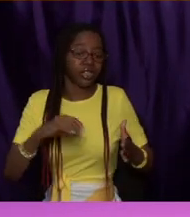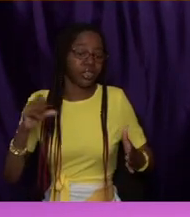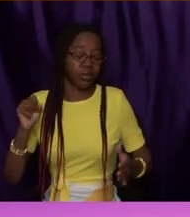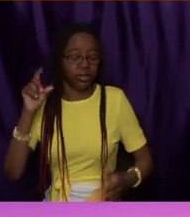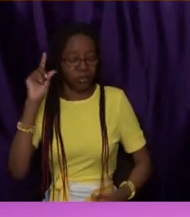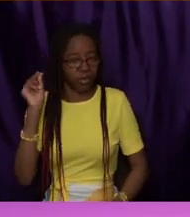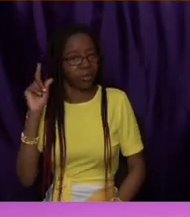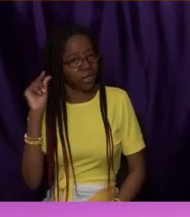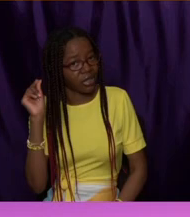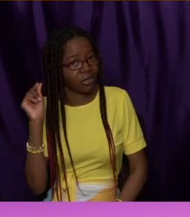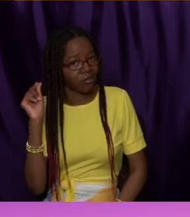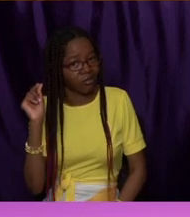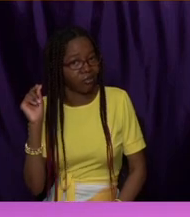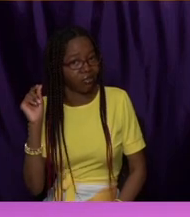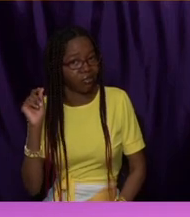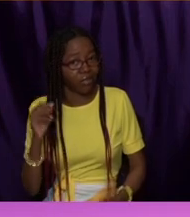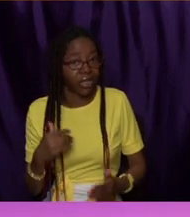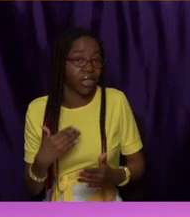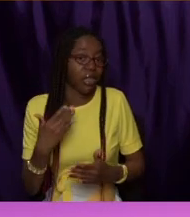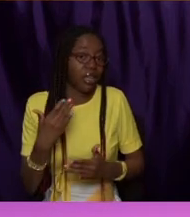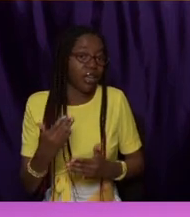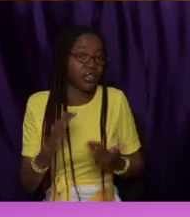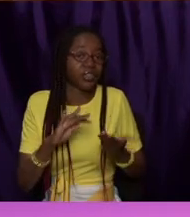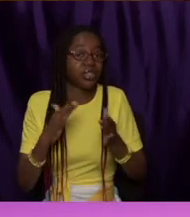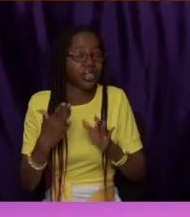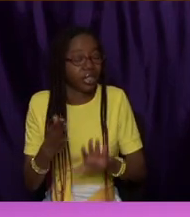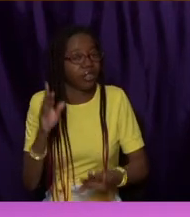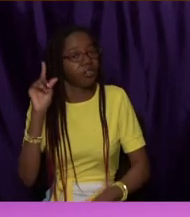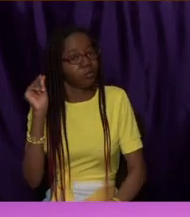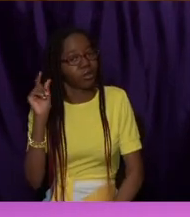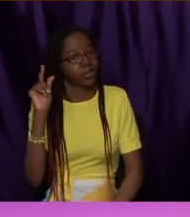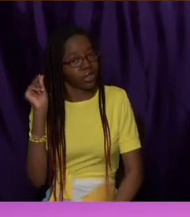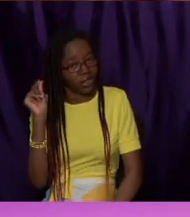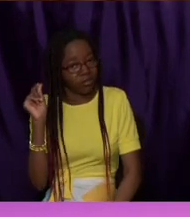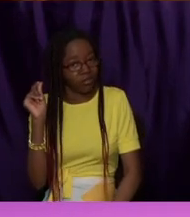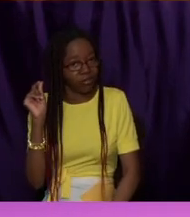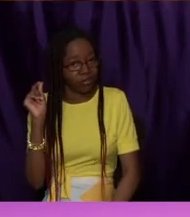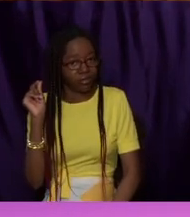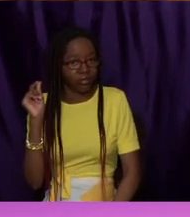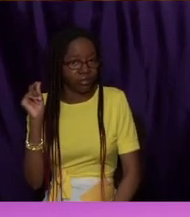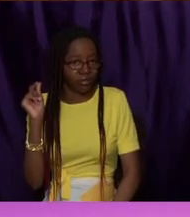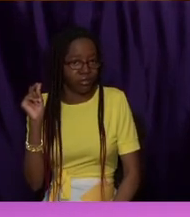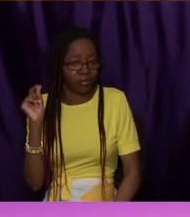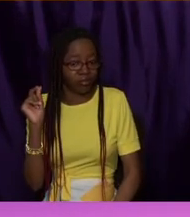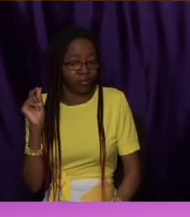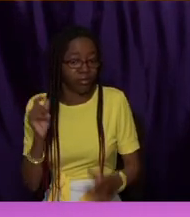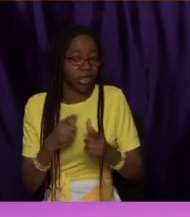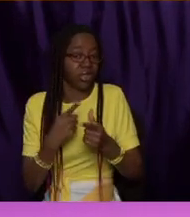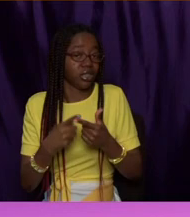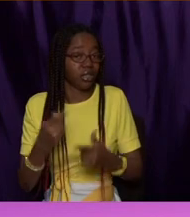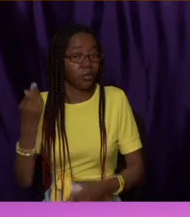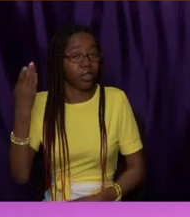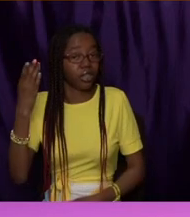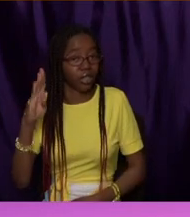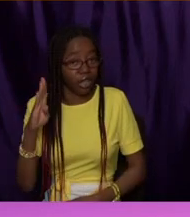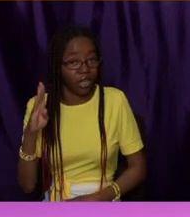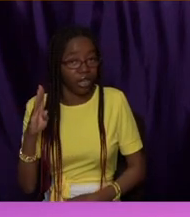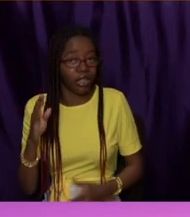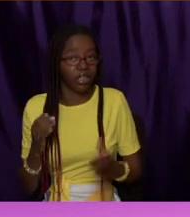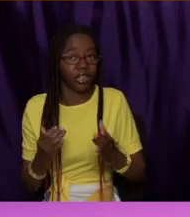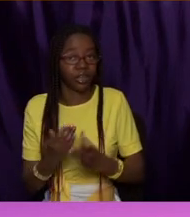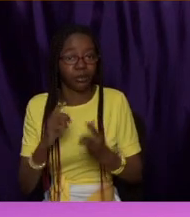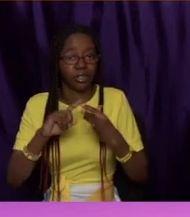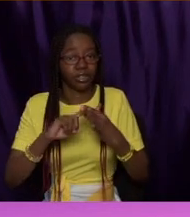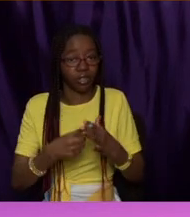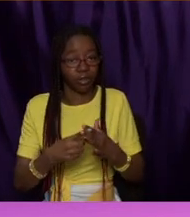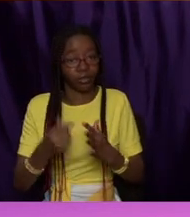Moses because after the death of Moses, it's then when God can reiterate